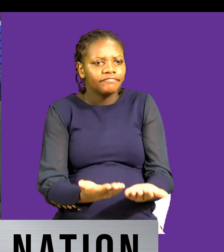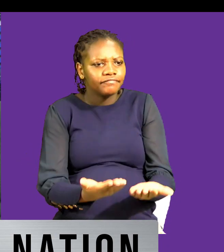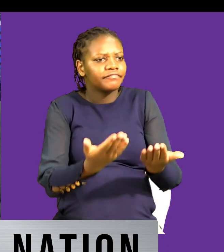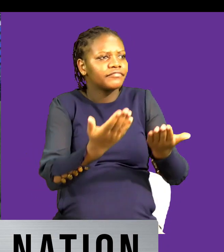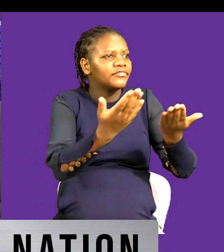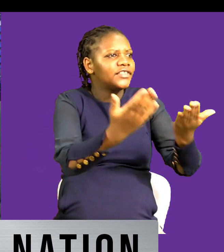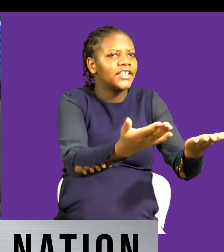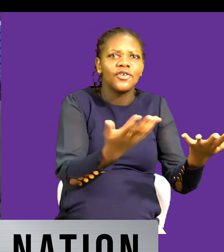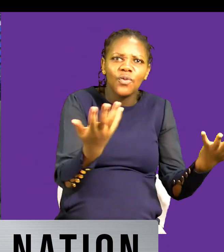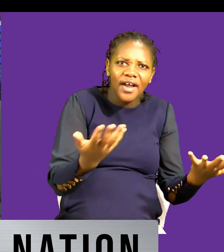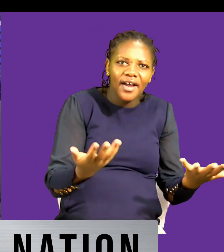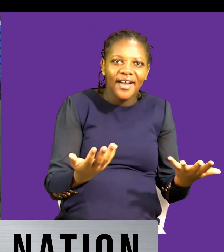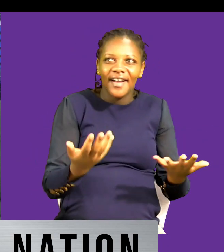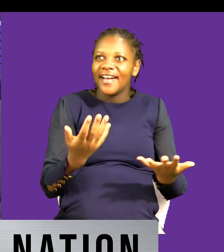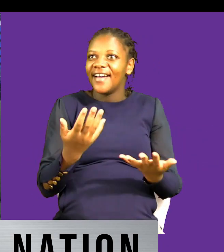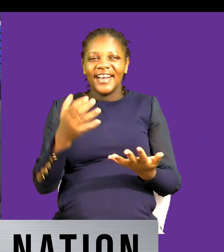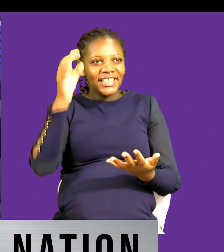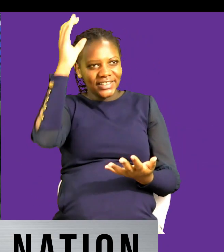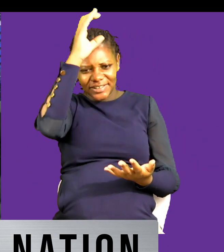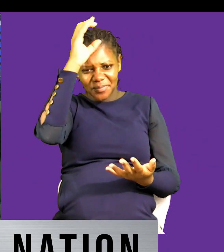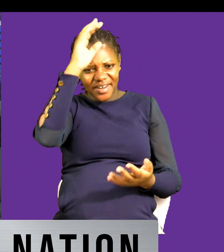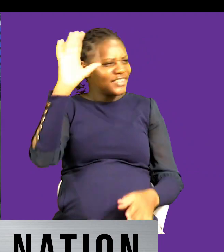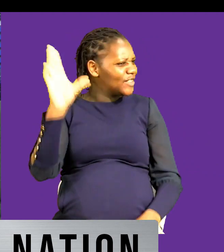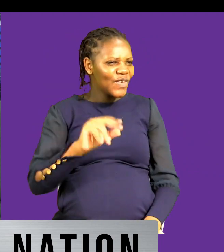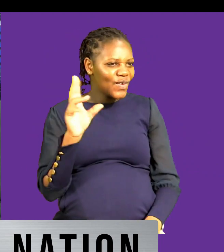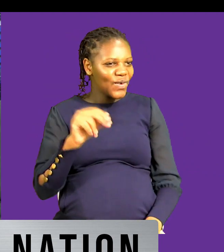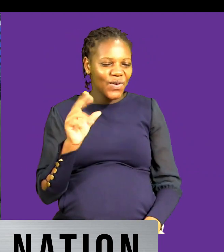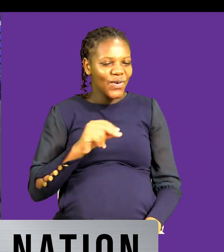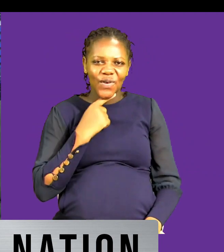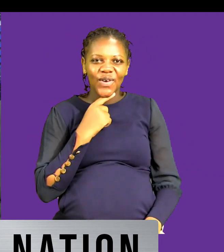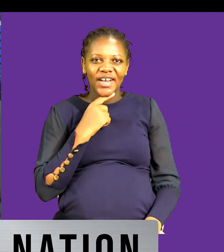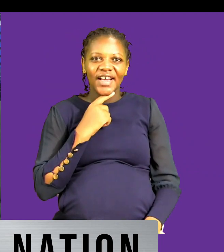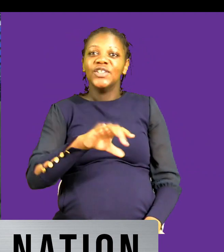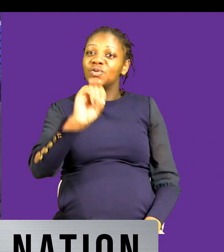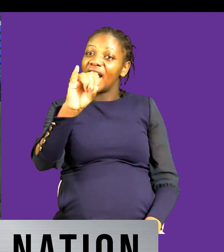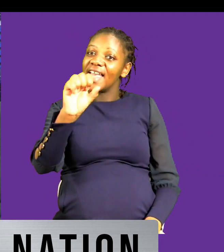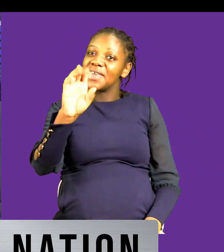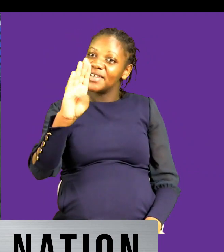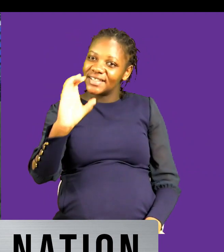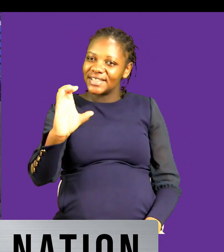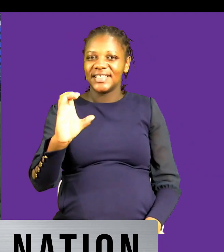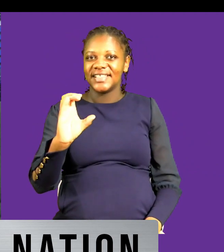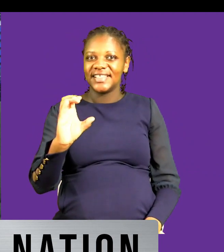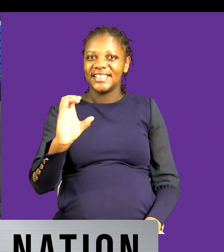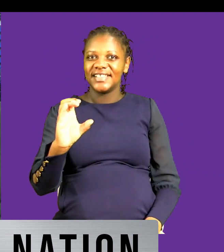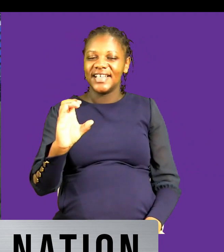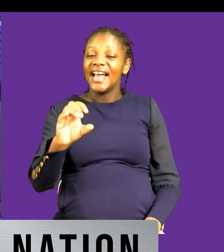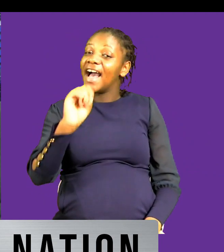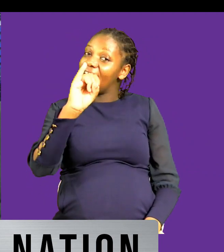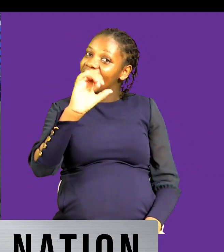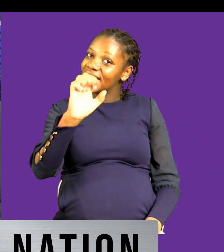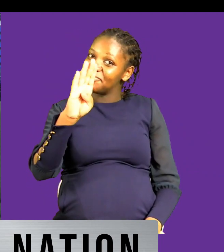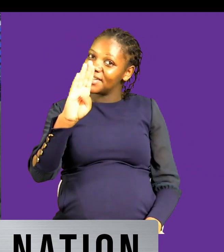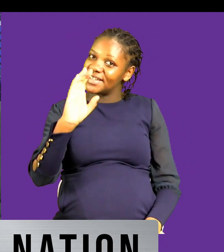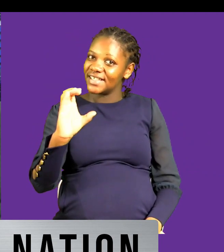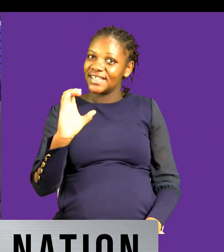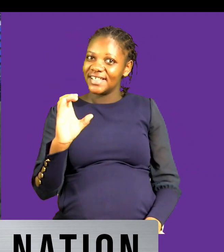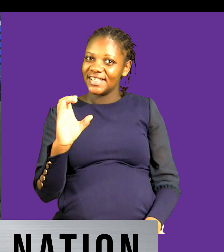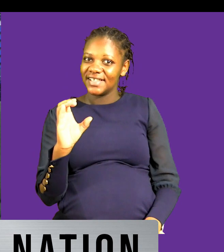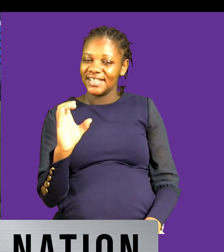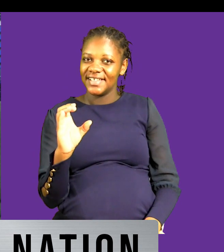We are going to take them to IBC. To IBC. Maybe to one Marjan. I think